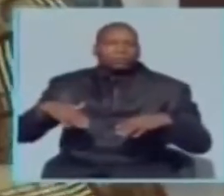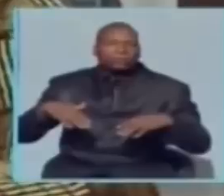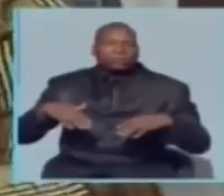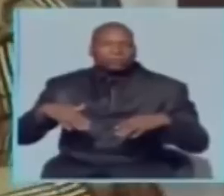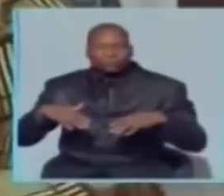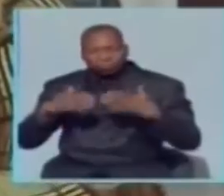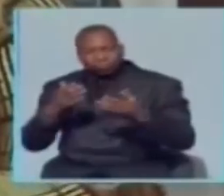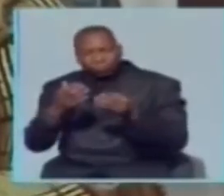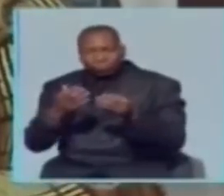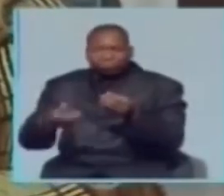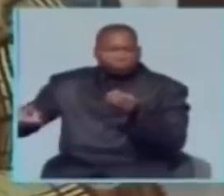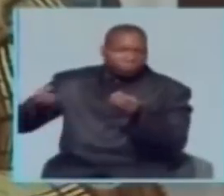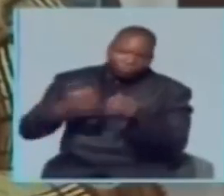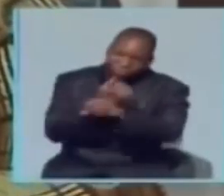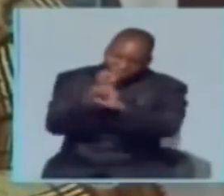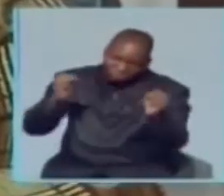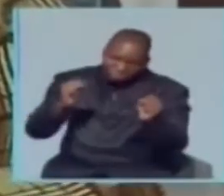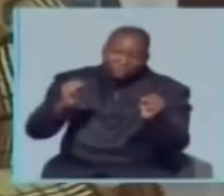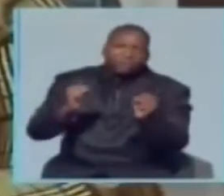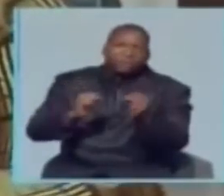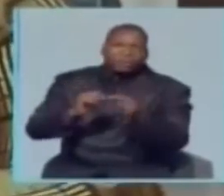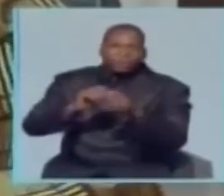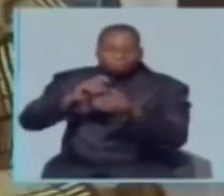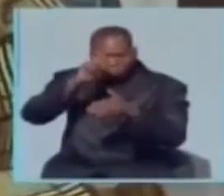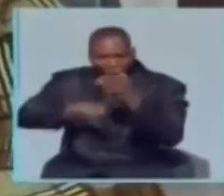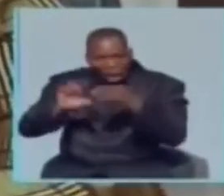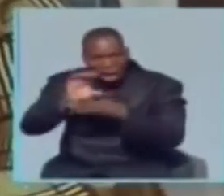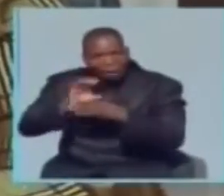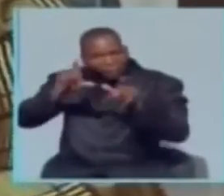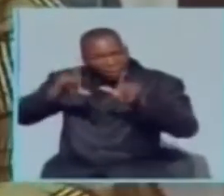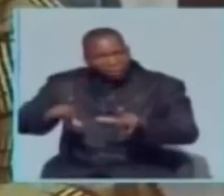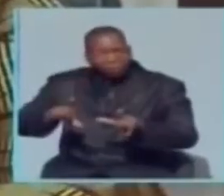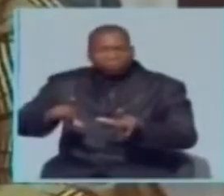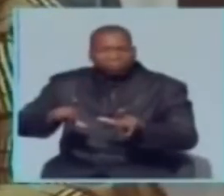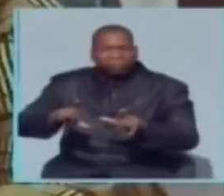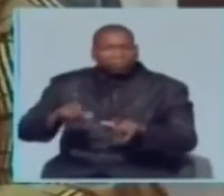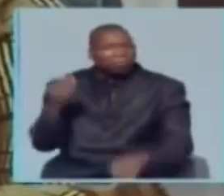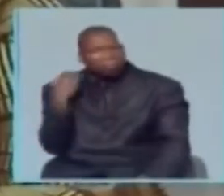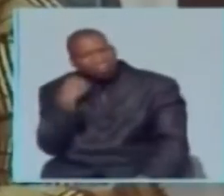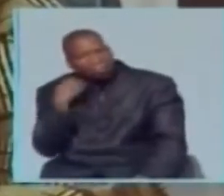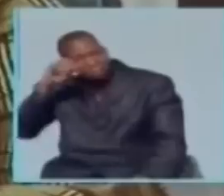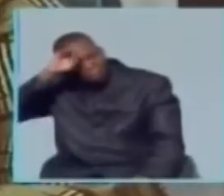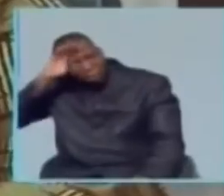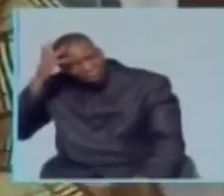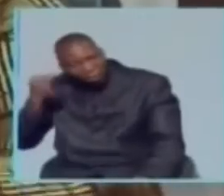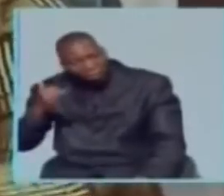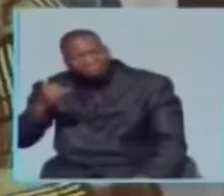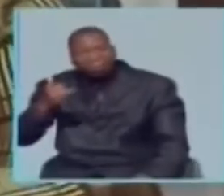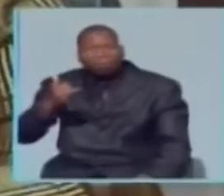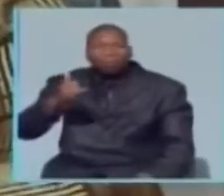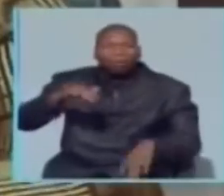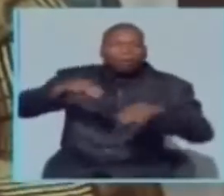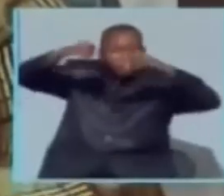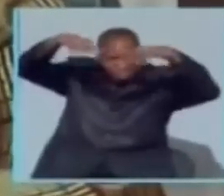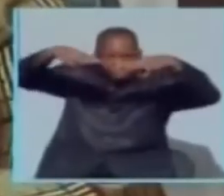compensate for the low copper prices. But then they're not even able to do that because of the shortage of power supply. And this is